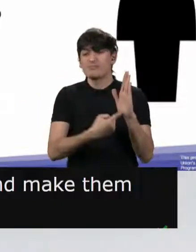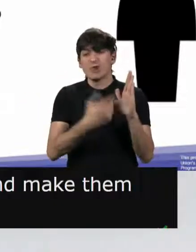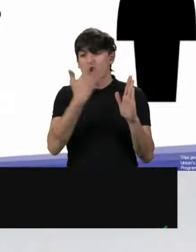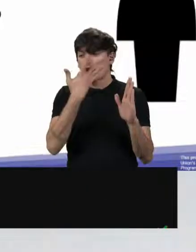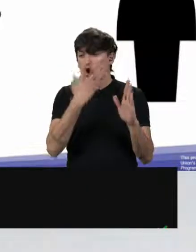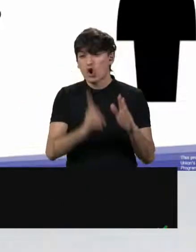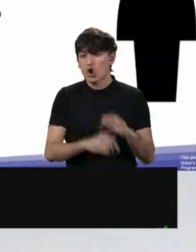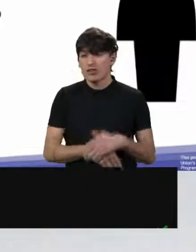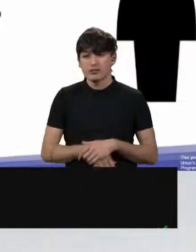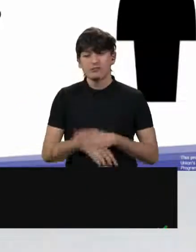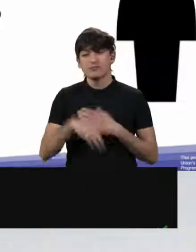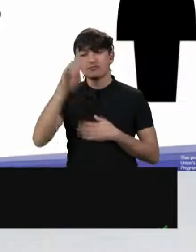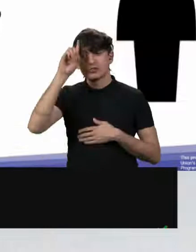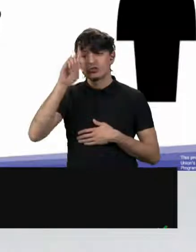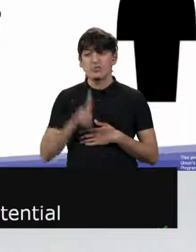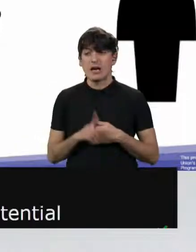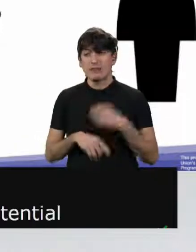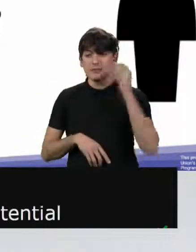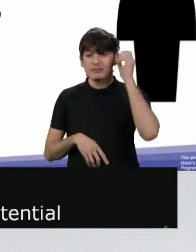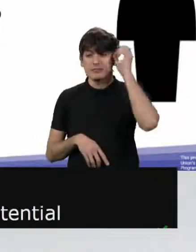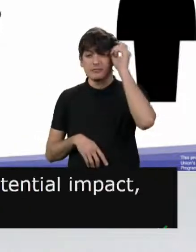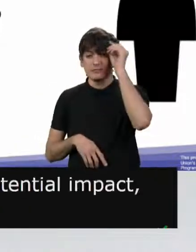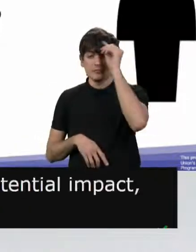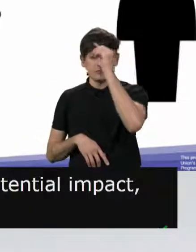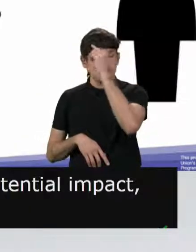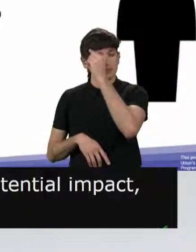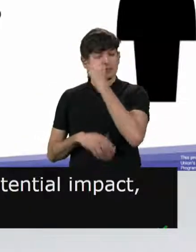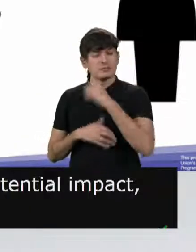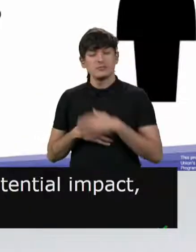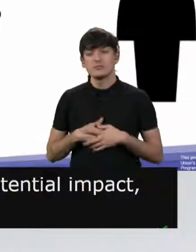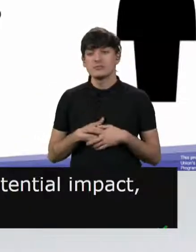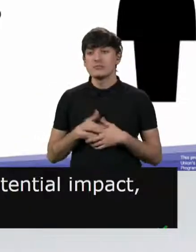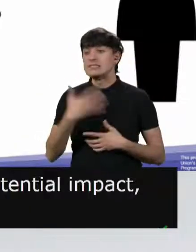and the potential impact, it's very difficult for bodies to act.